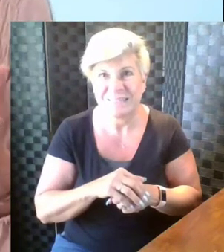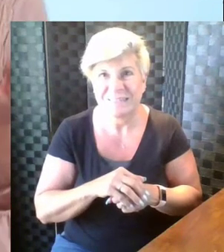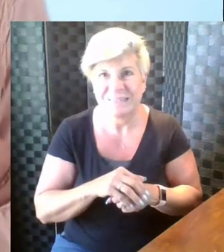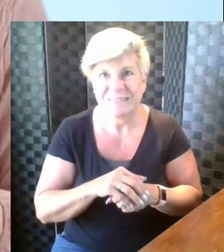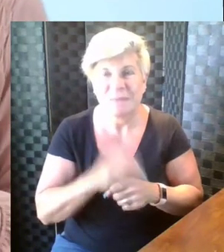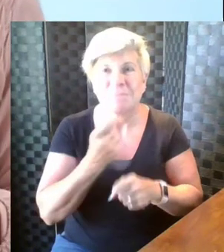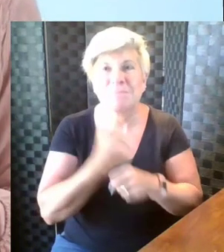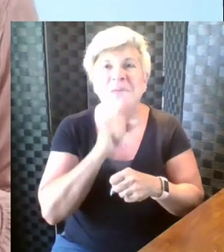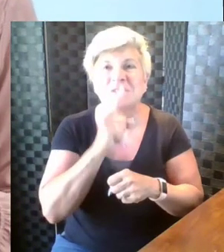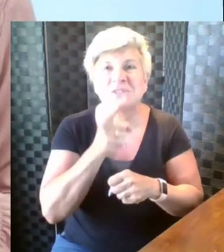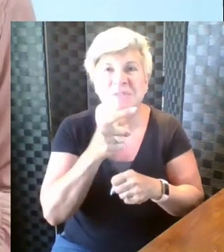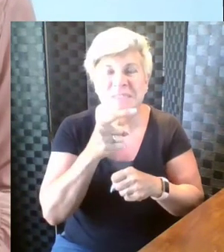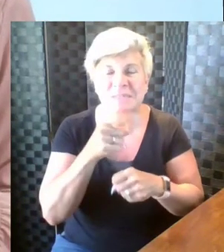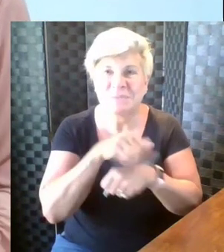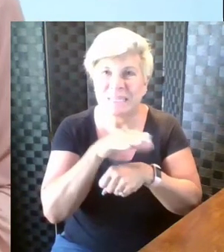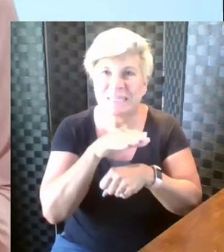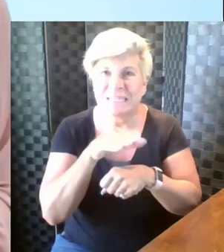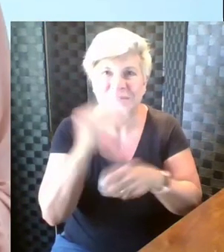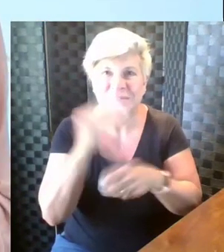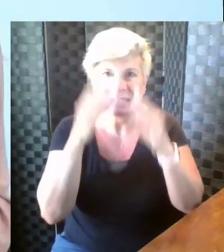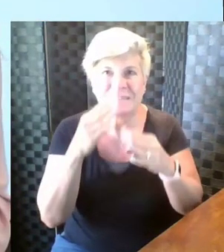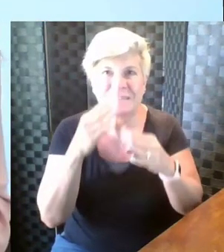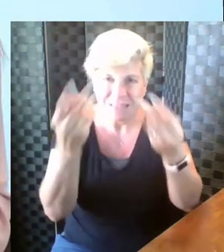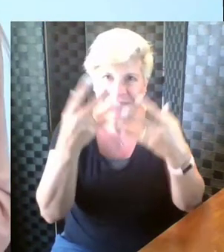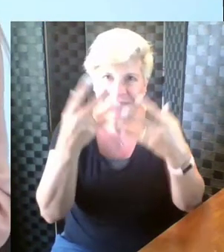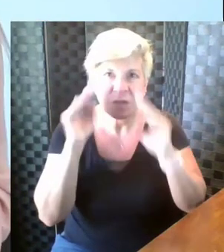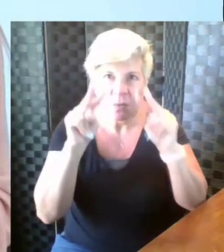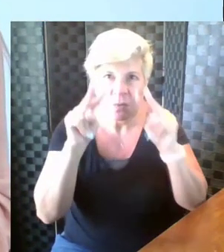C-O-F-F-E-E. So make sure that you send that in and let us know that you were